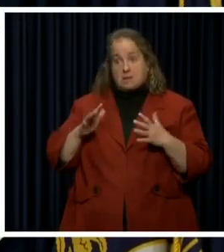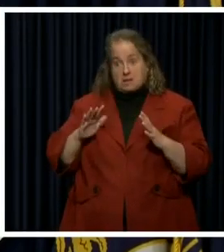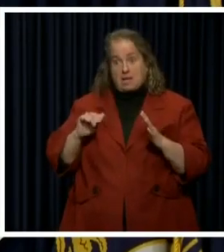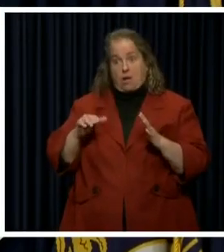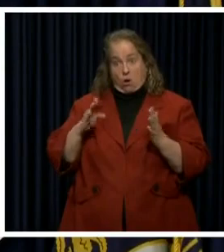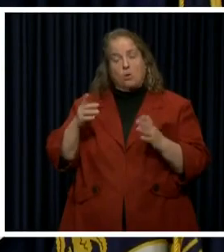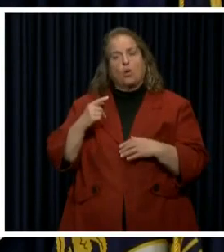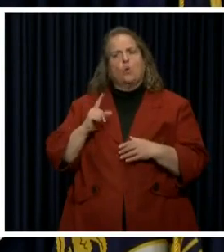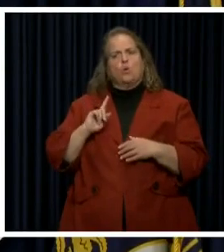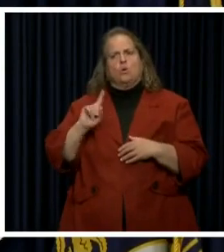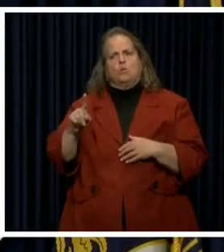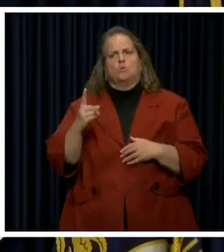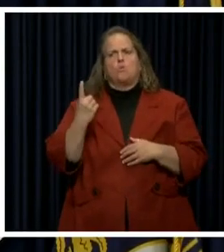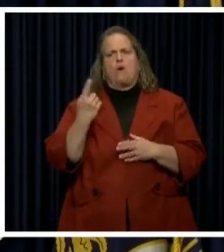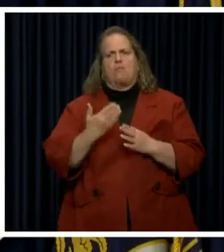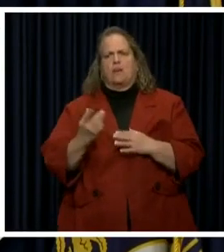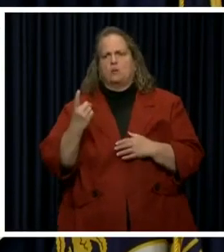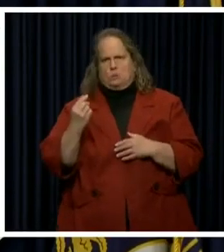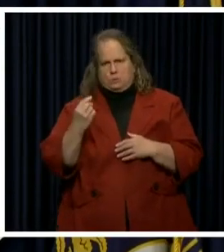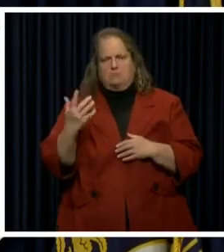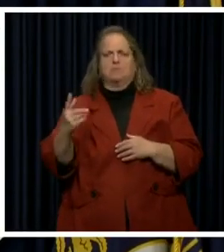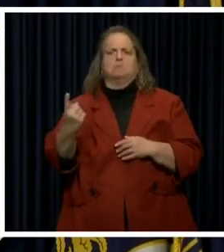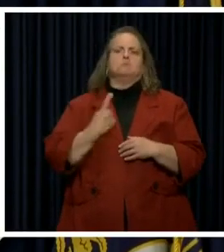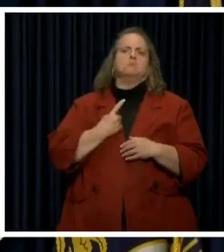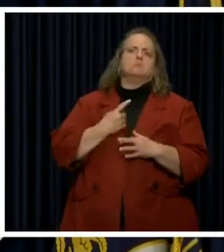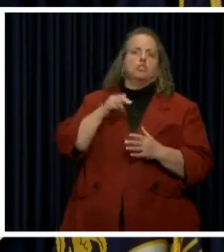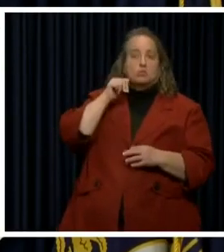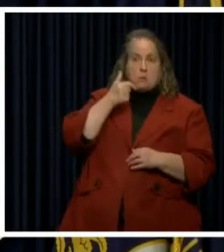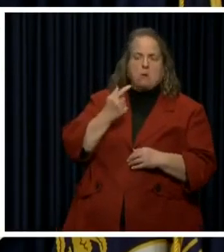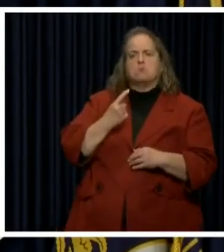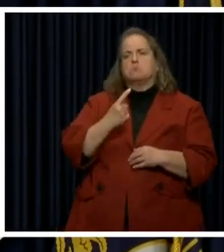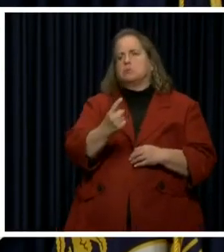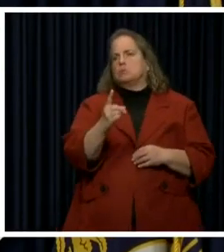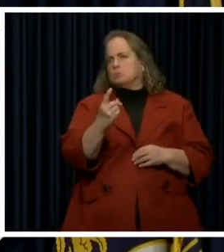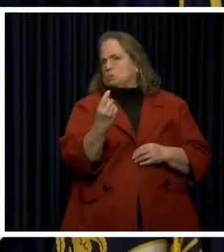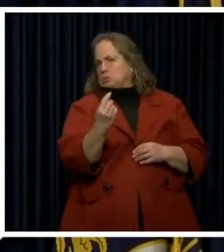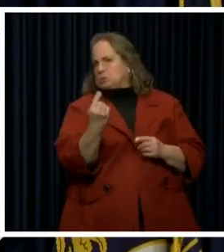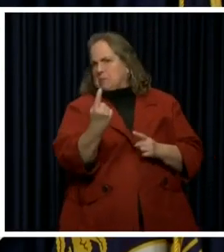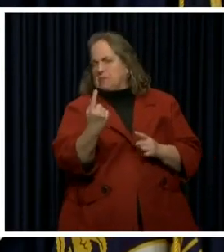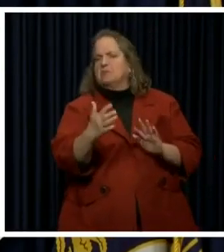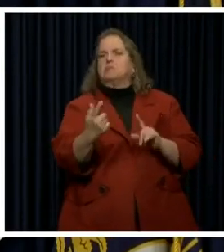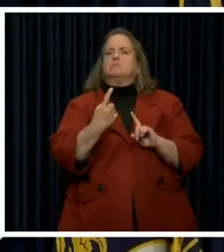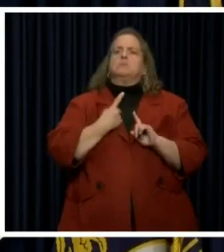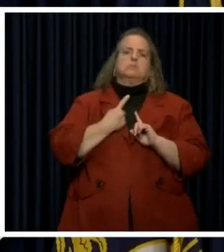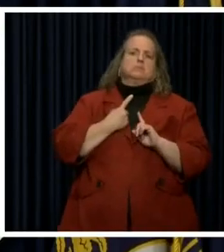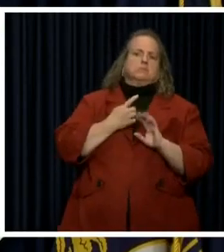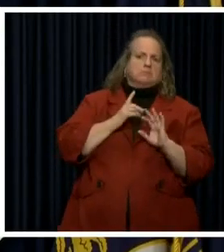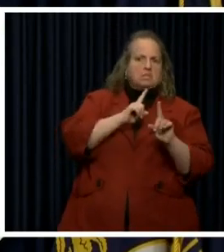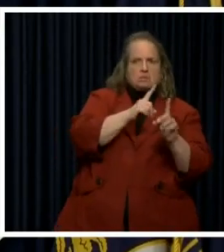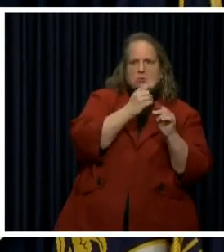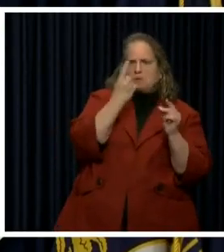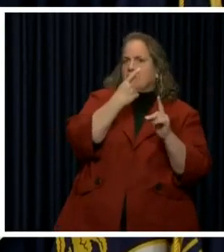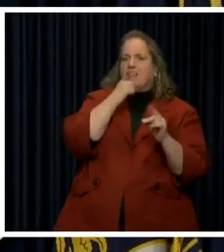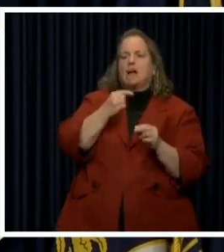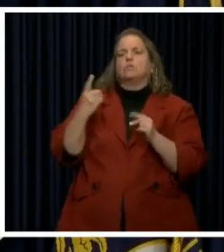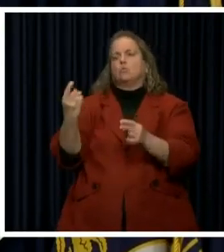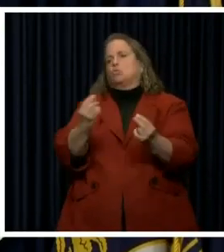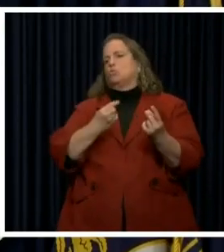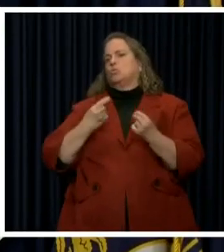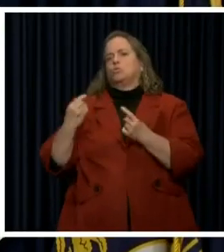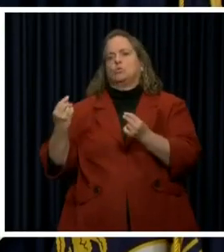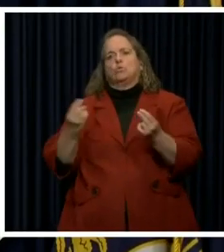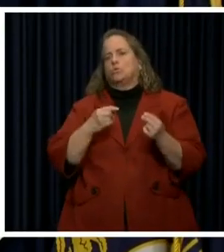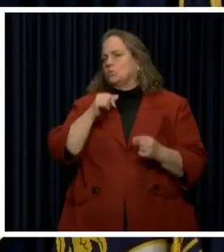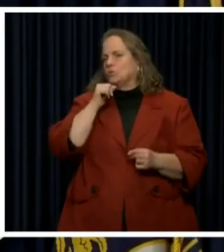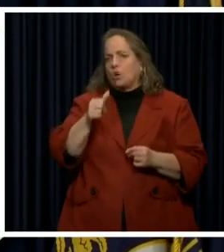I know there are those out there that want this summer to be the same as all other summers for our kids. I wish it could be the same for my kids, but